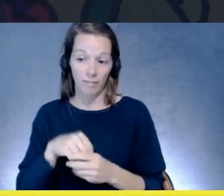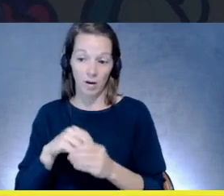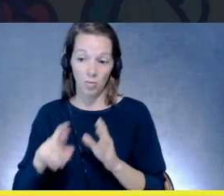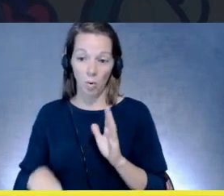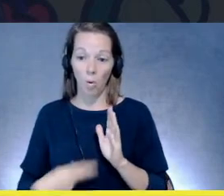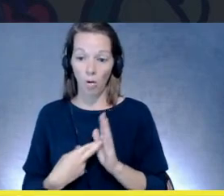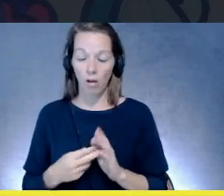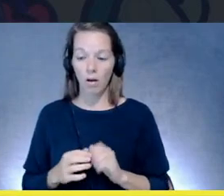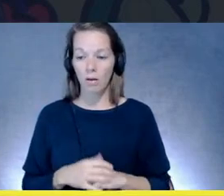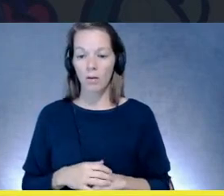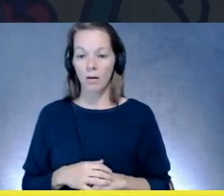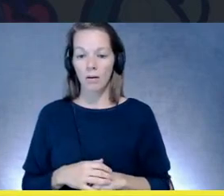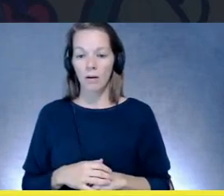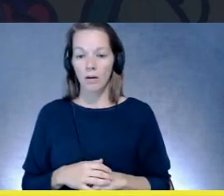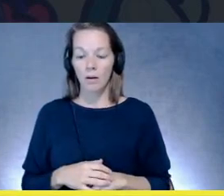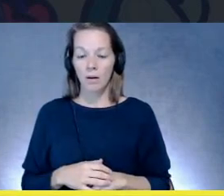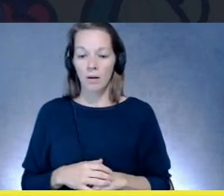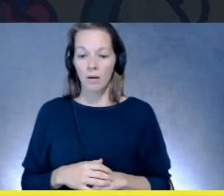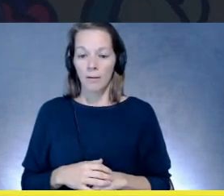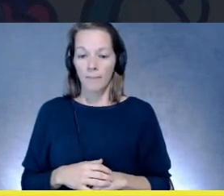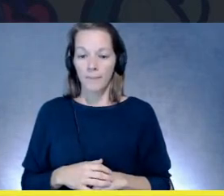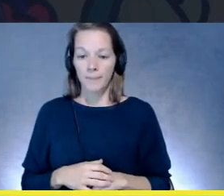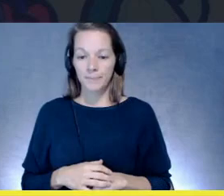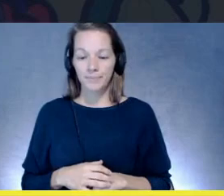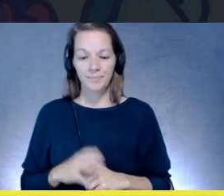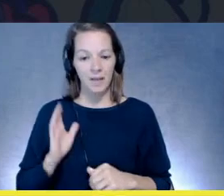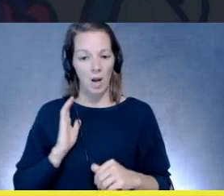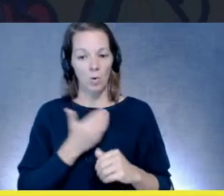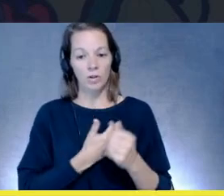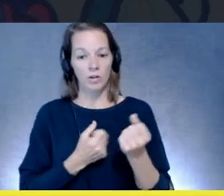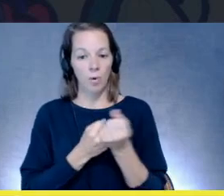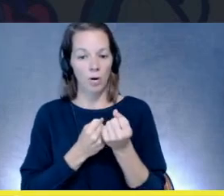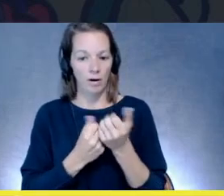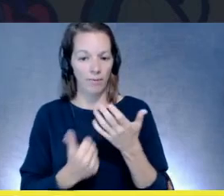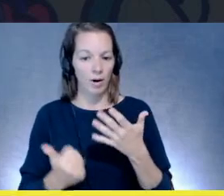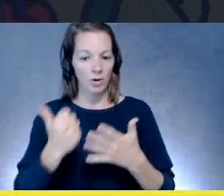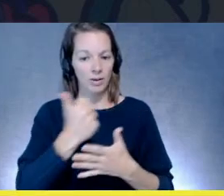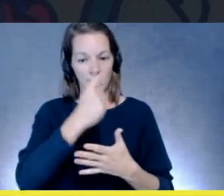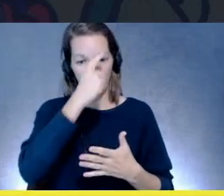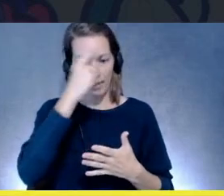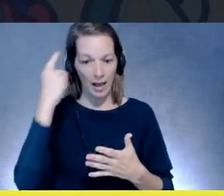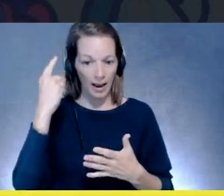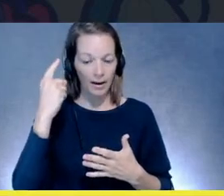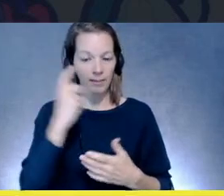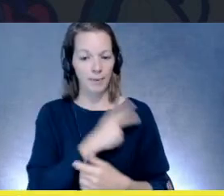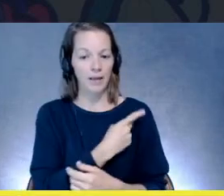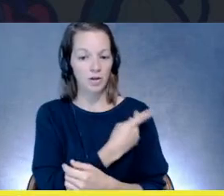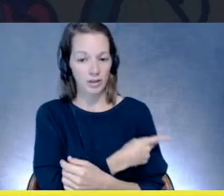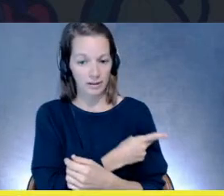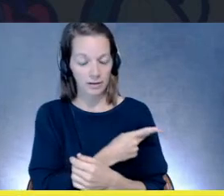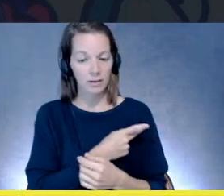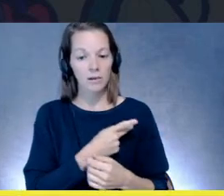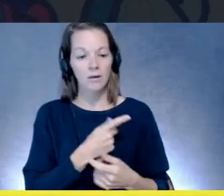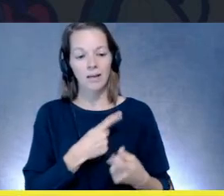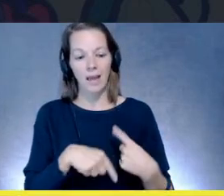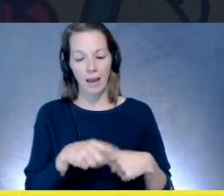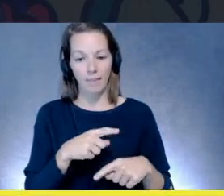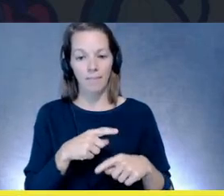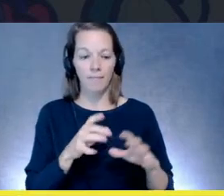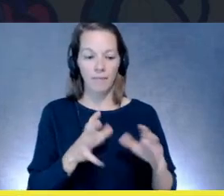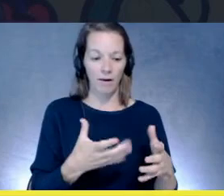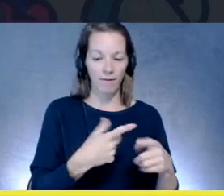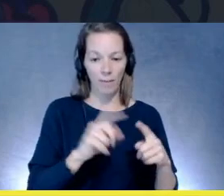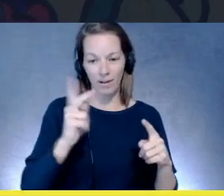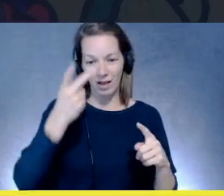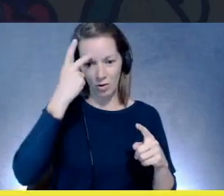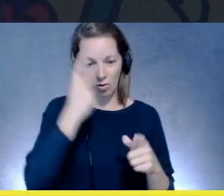That our support for prioritizing Black patients came primarily from our politically